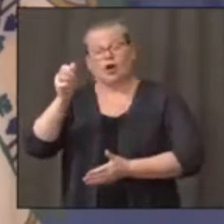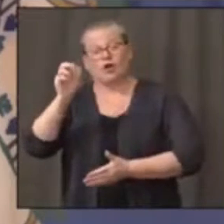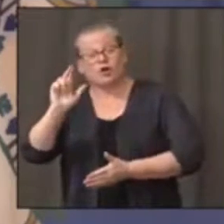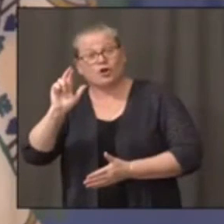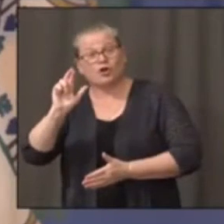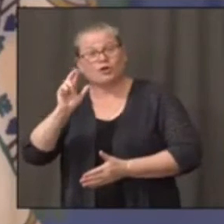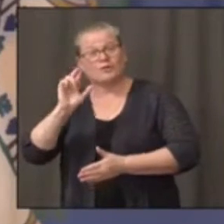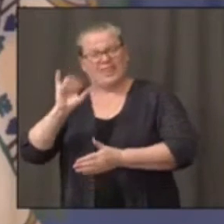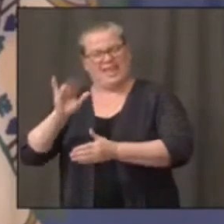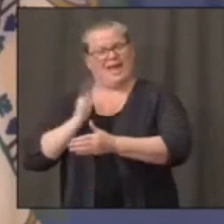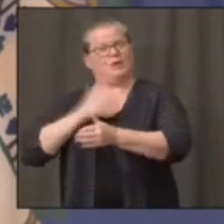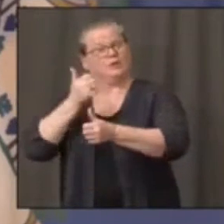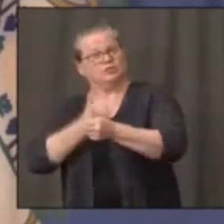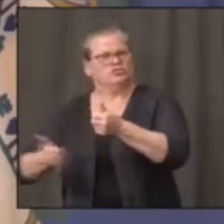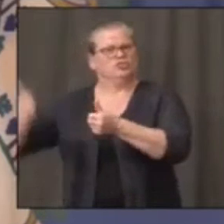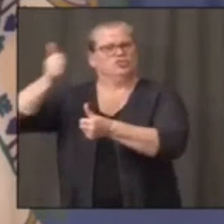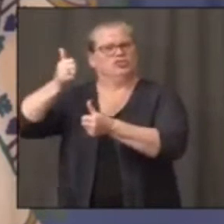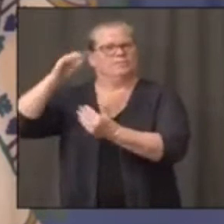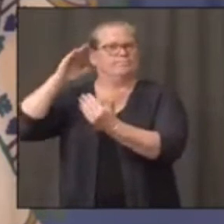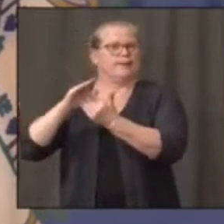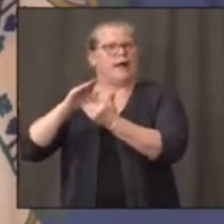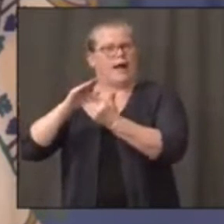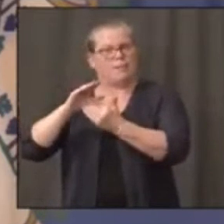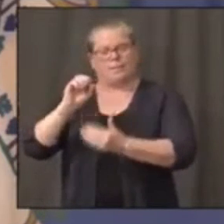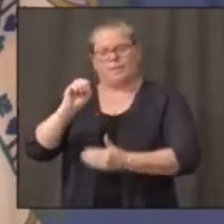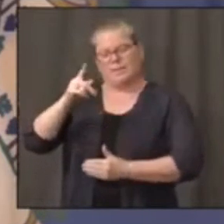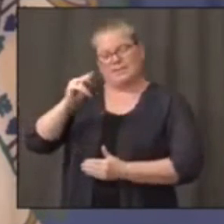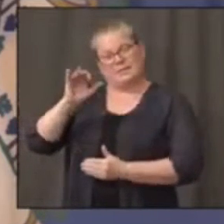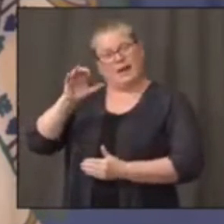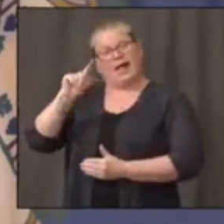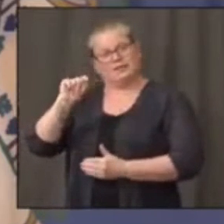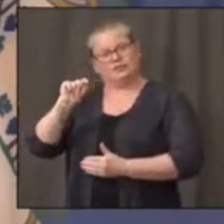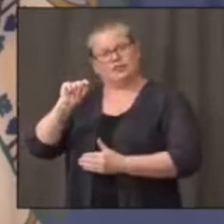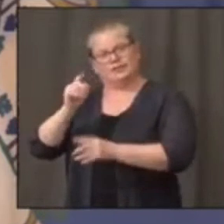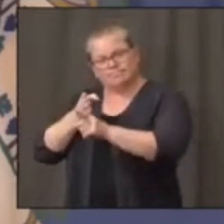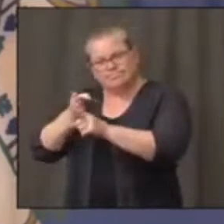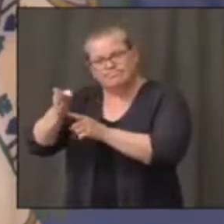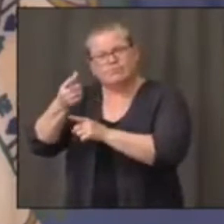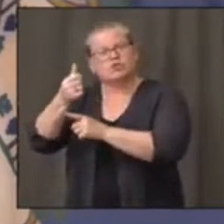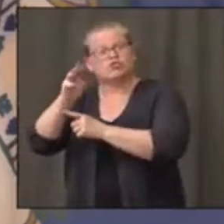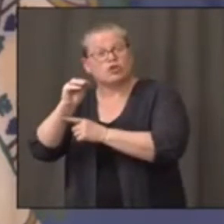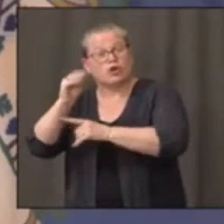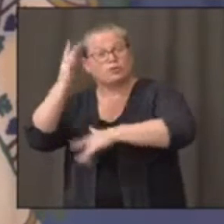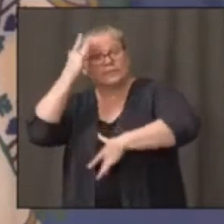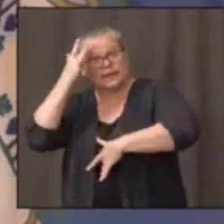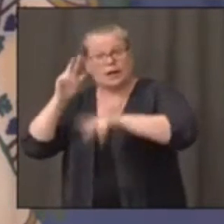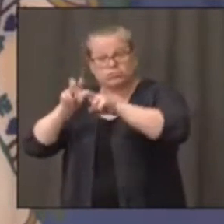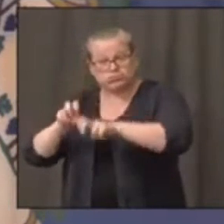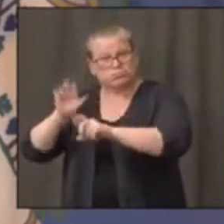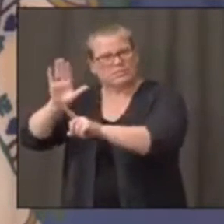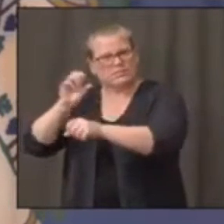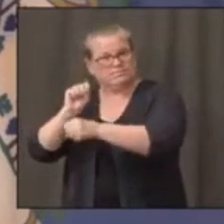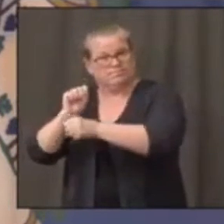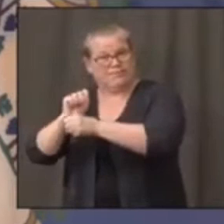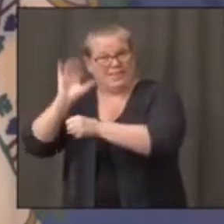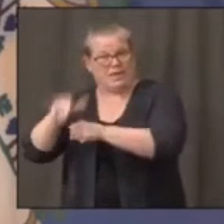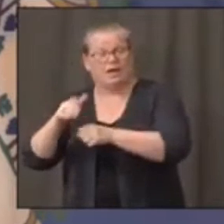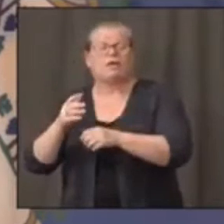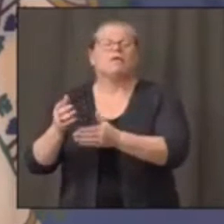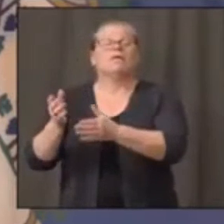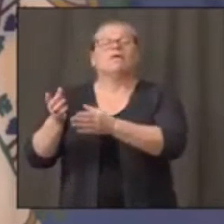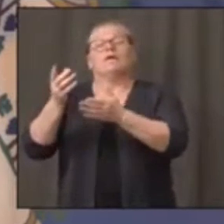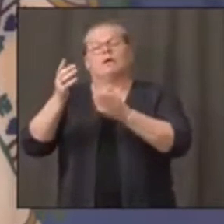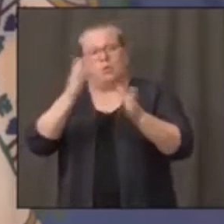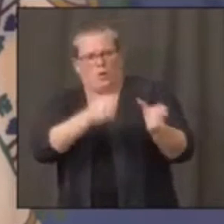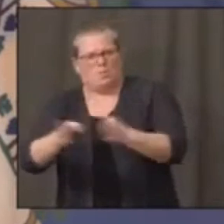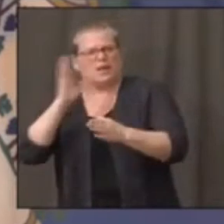we'll have Dr. Coe back, all opining on our plans as we reopen and what we're doing right and what we can learn from. And